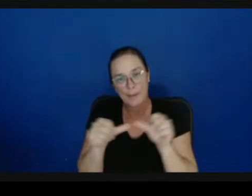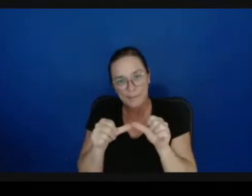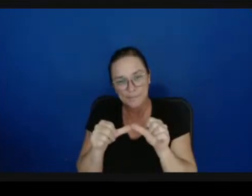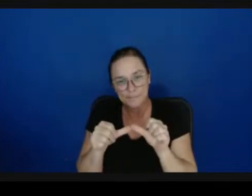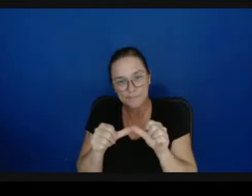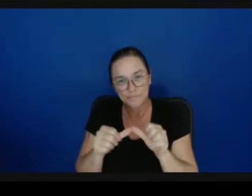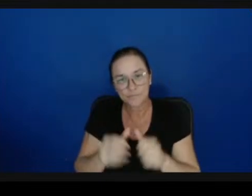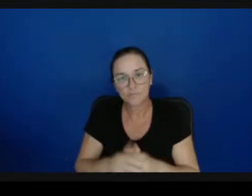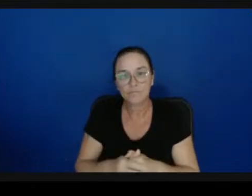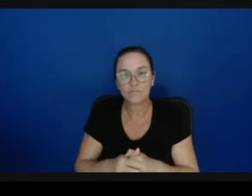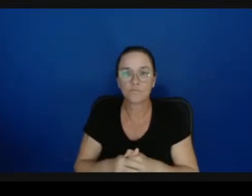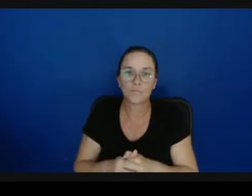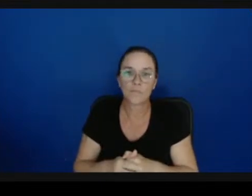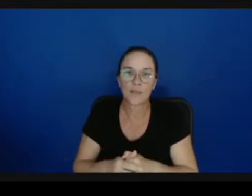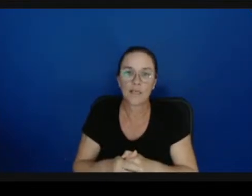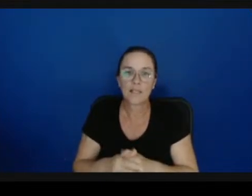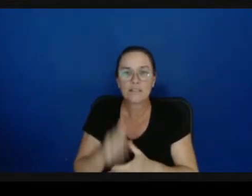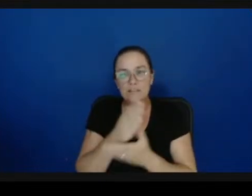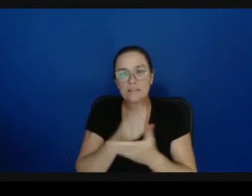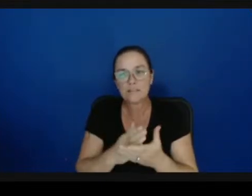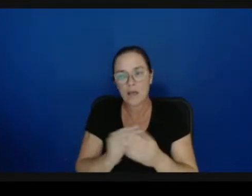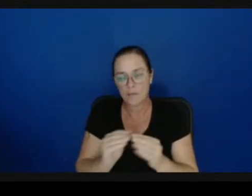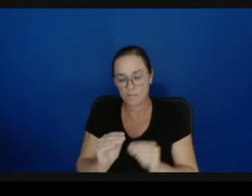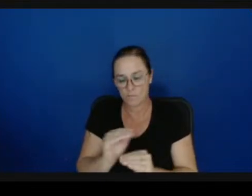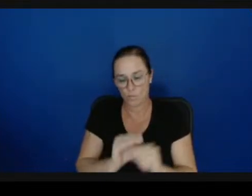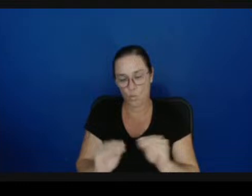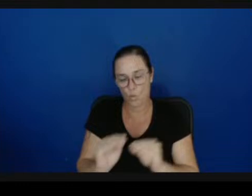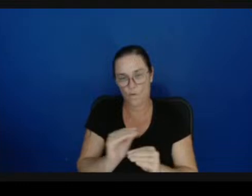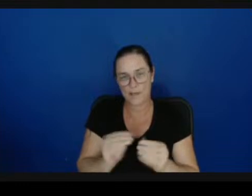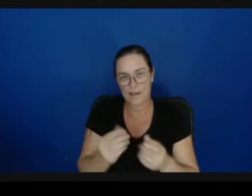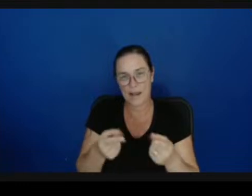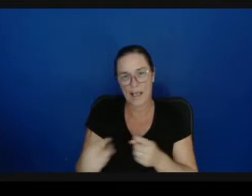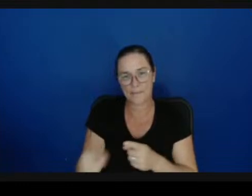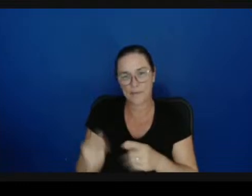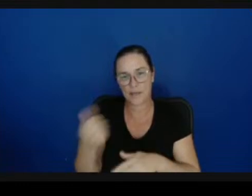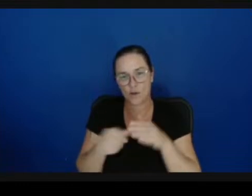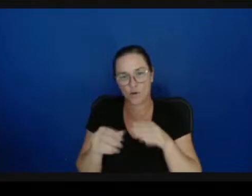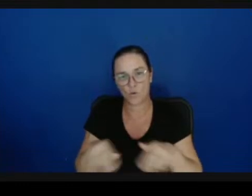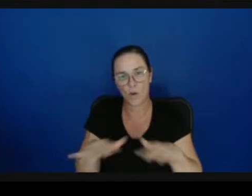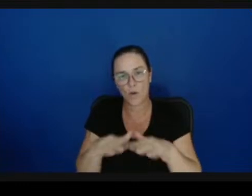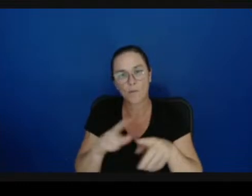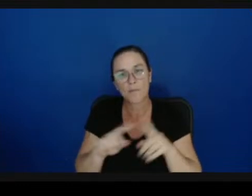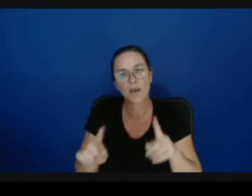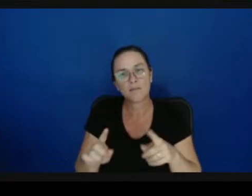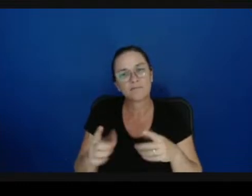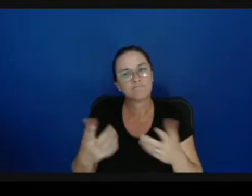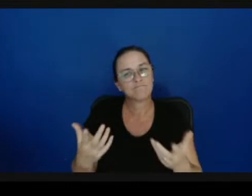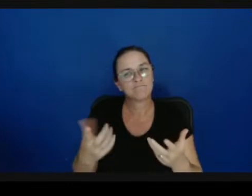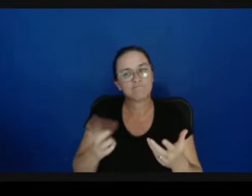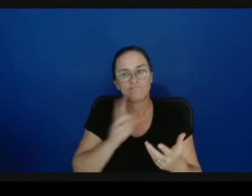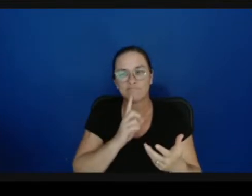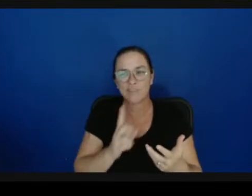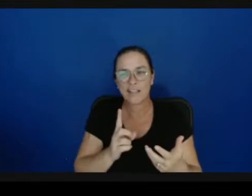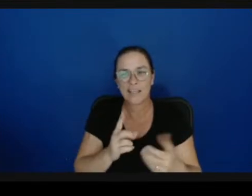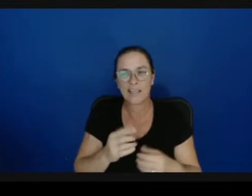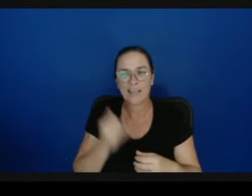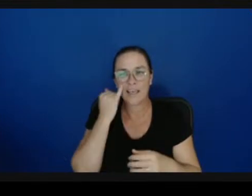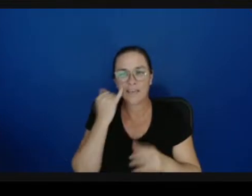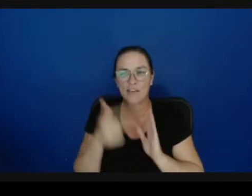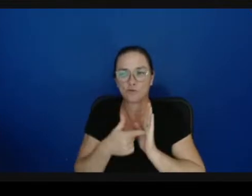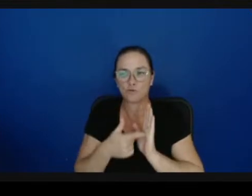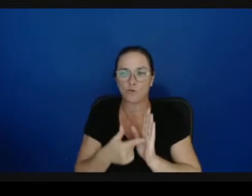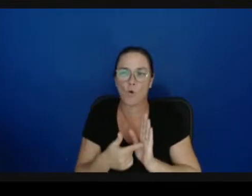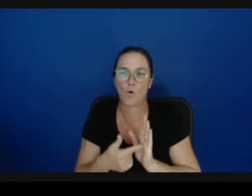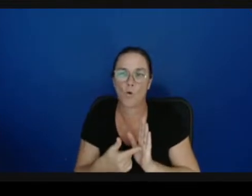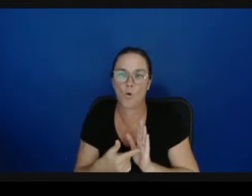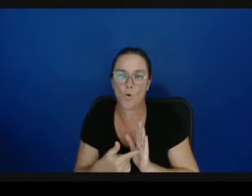could be that there's some adjustments happening in that area underground. But really, when you think about it, and if I were to put up on here, let's see,